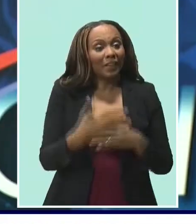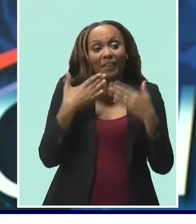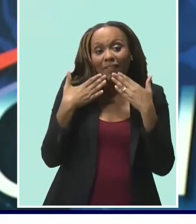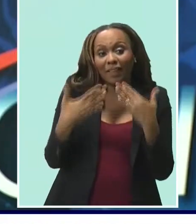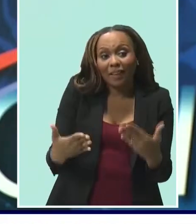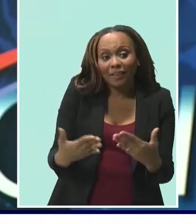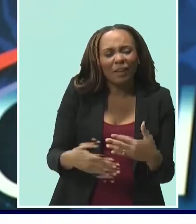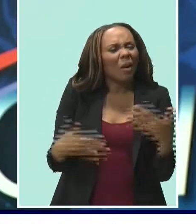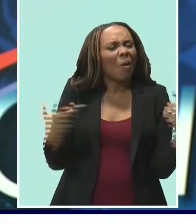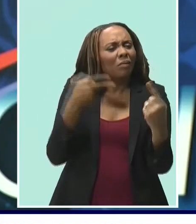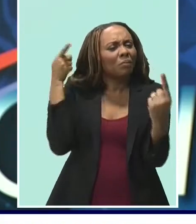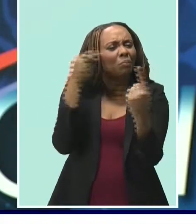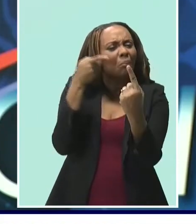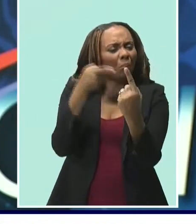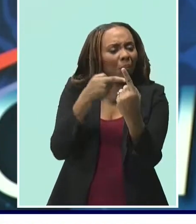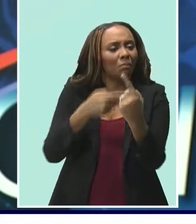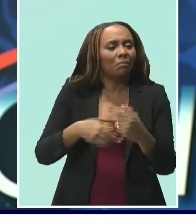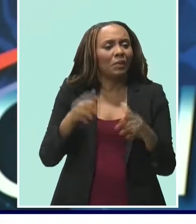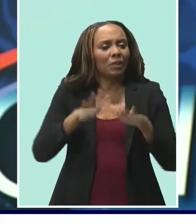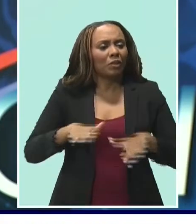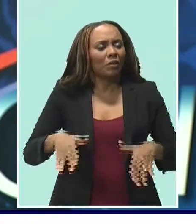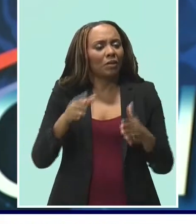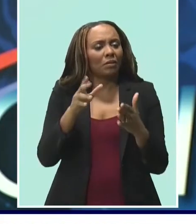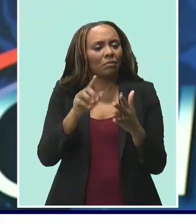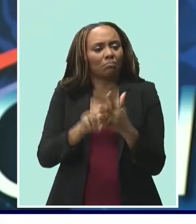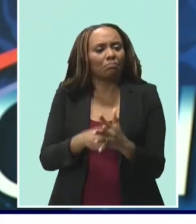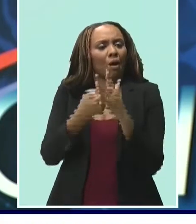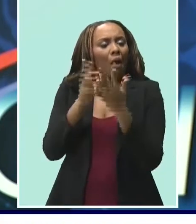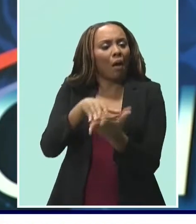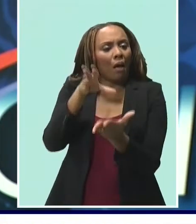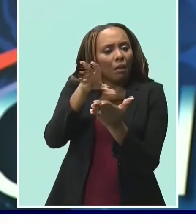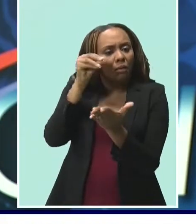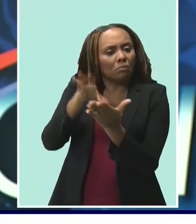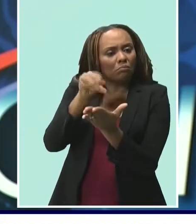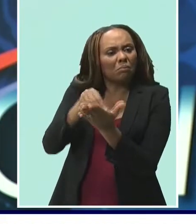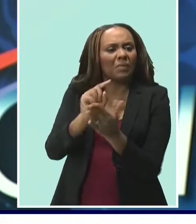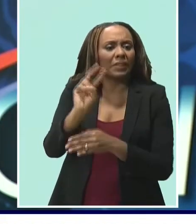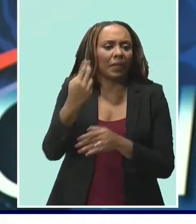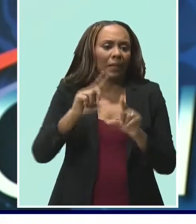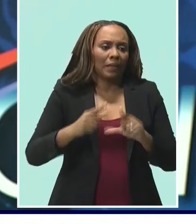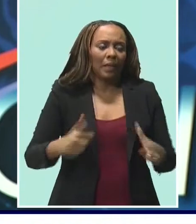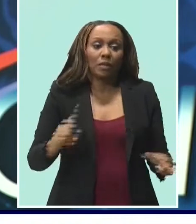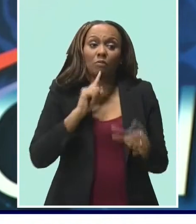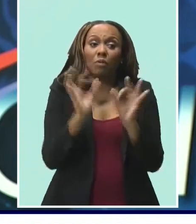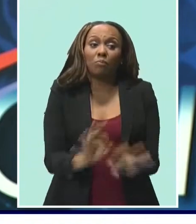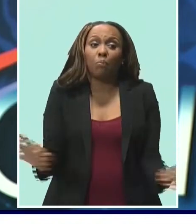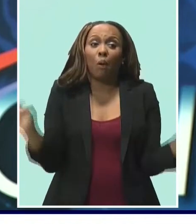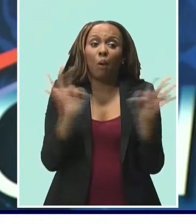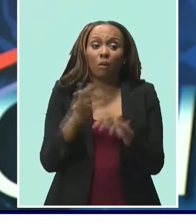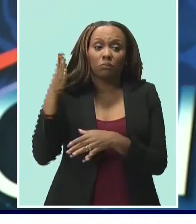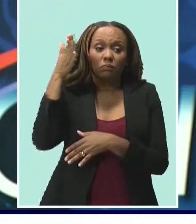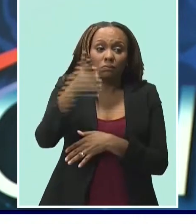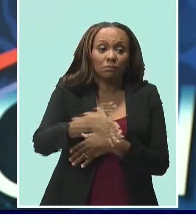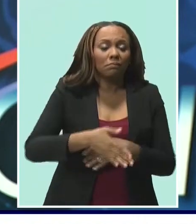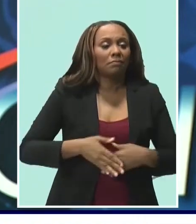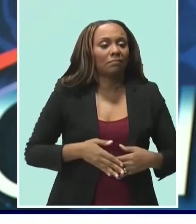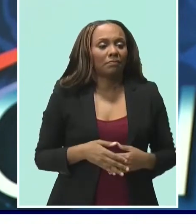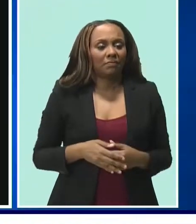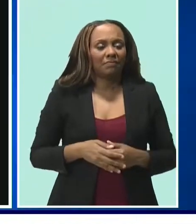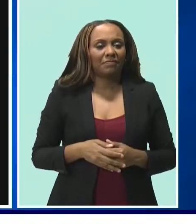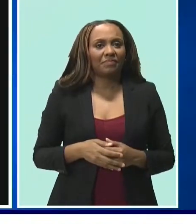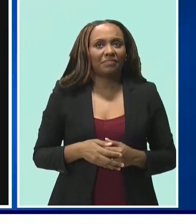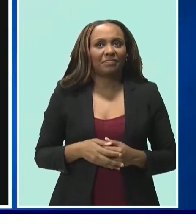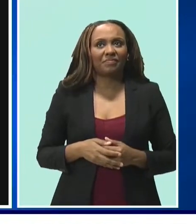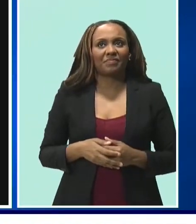the class is to help the children start learning a second language, which will be a necessity in the world going forward.